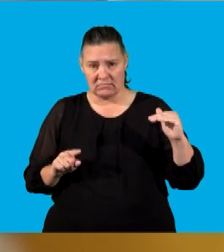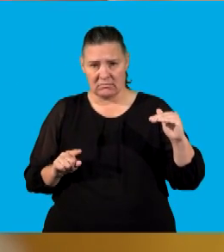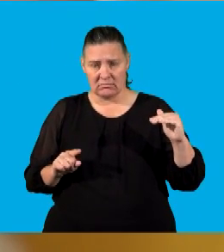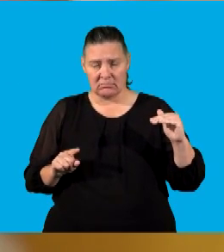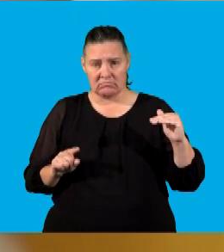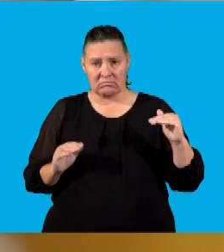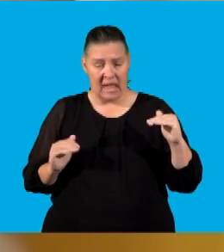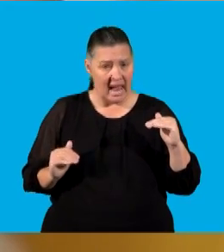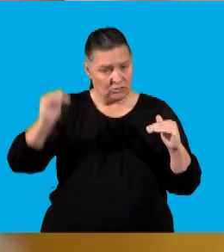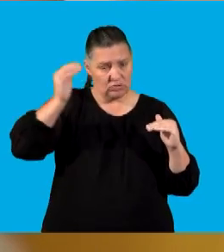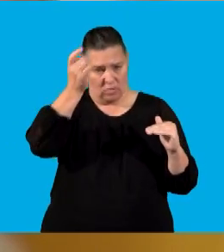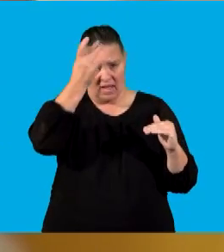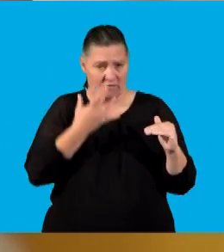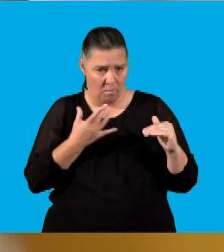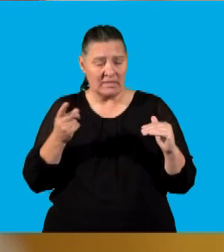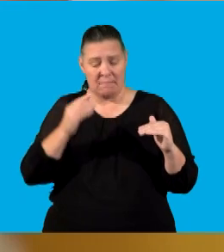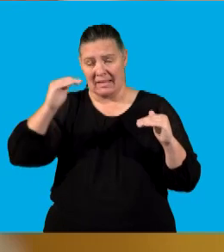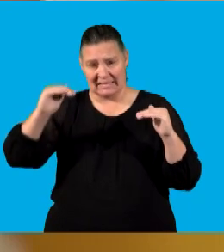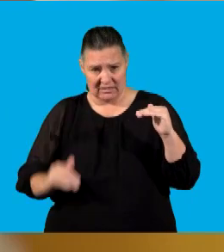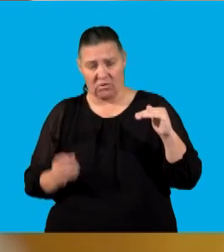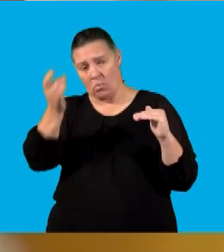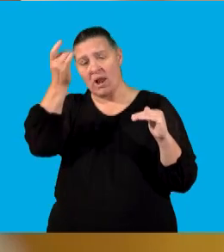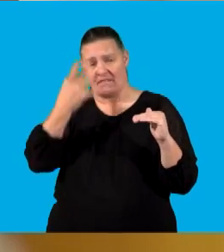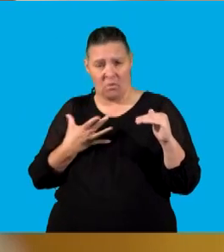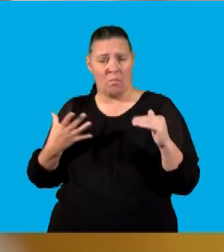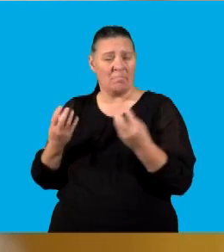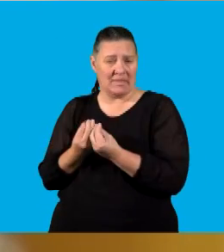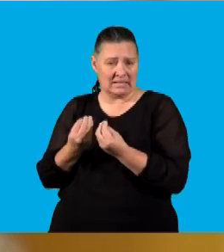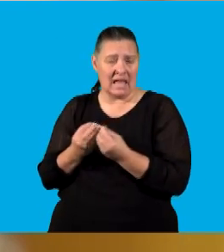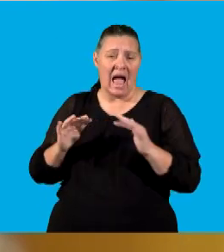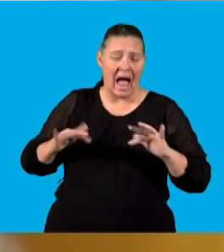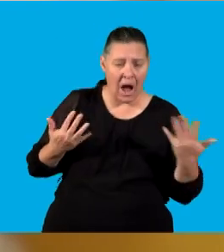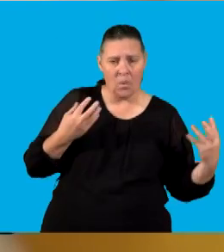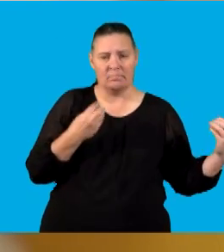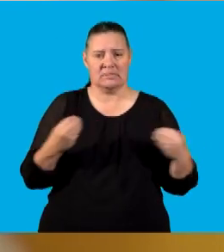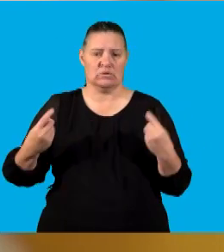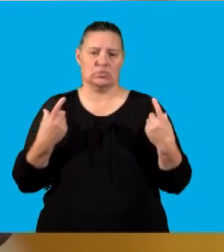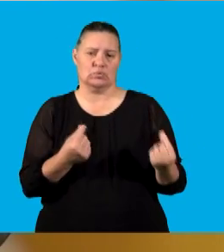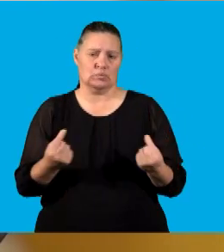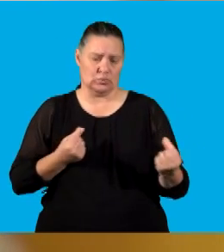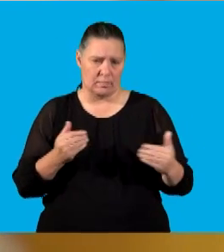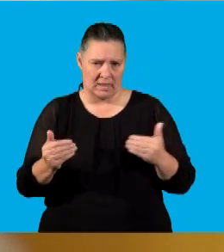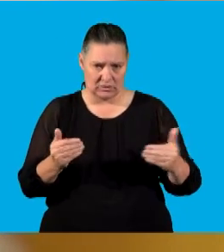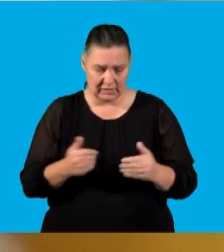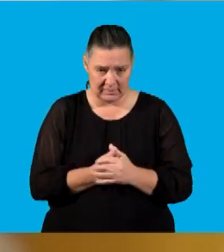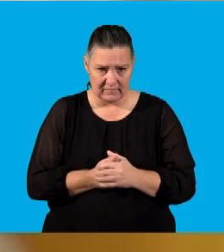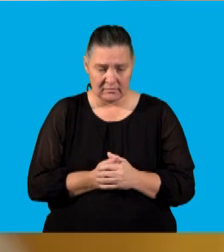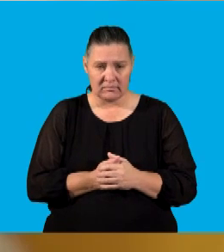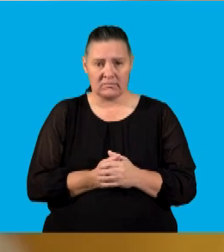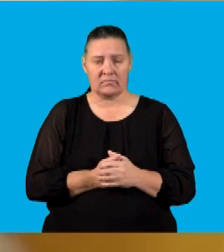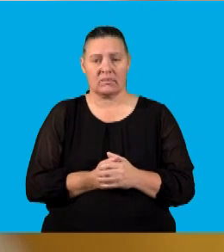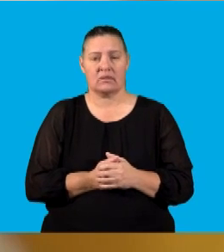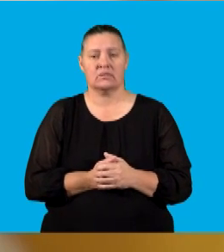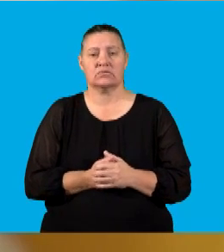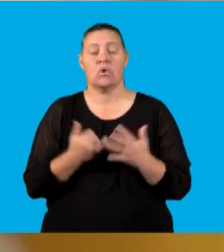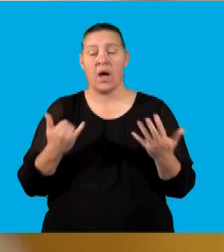And an increase will also tell us something, as well as a decrease will tell us something about the way the business is being managed. So